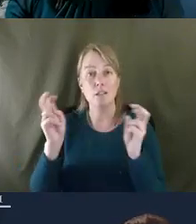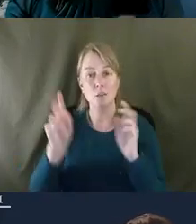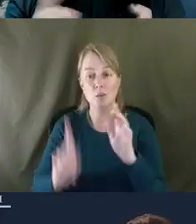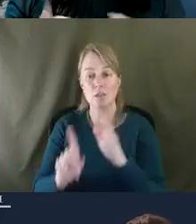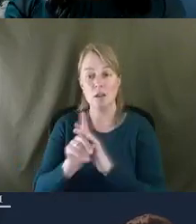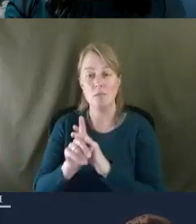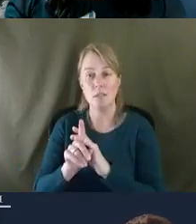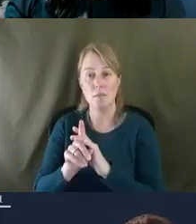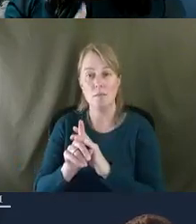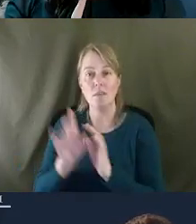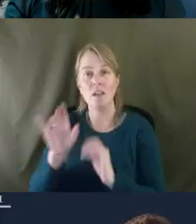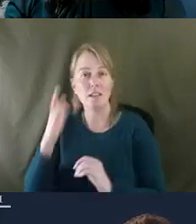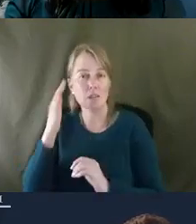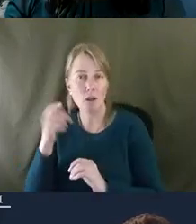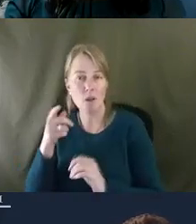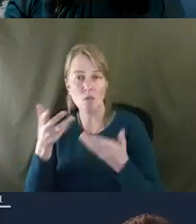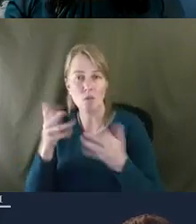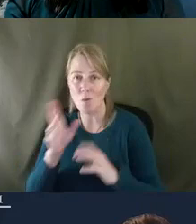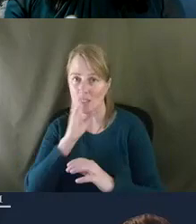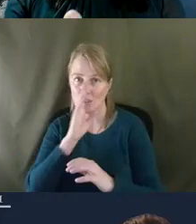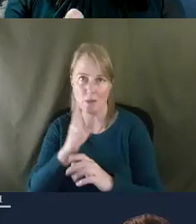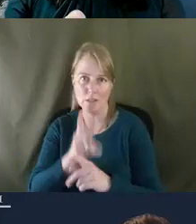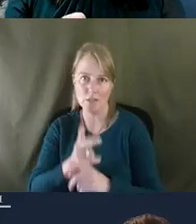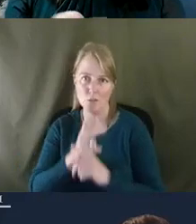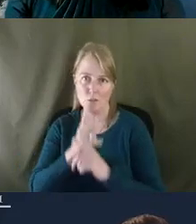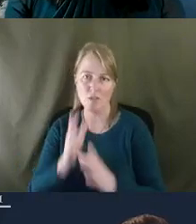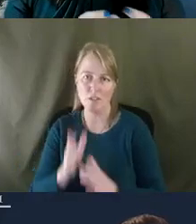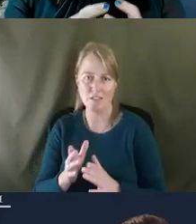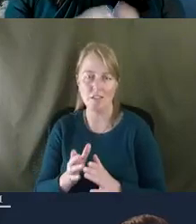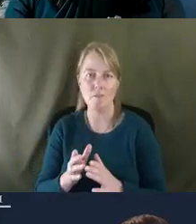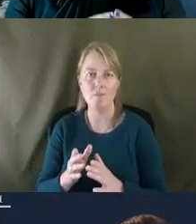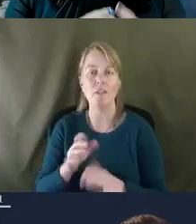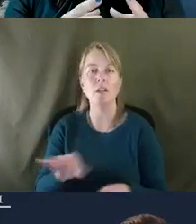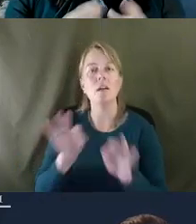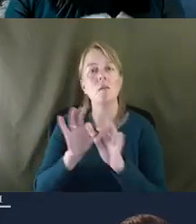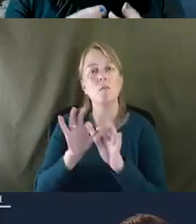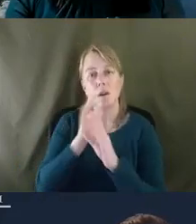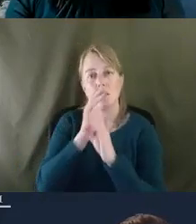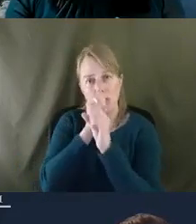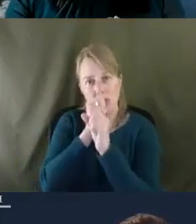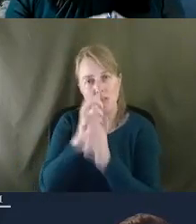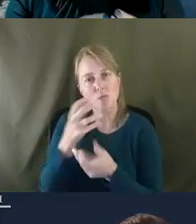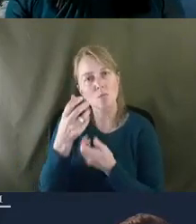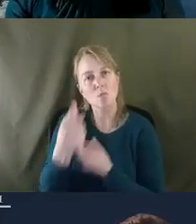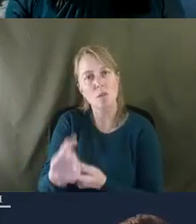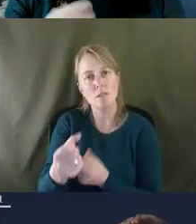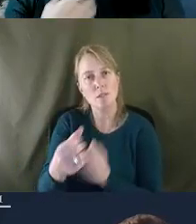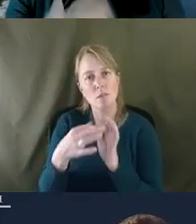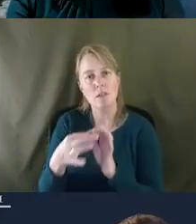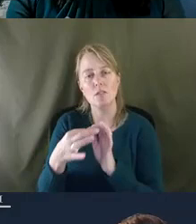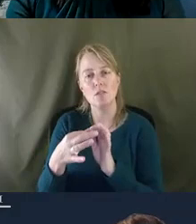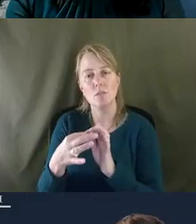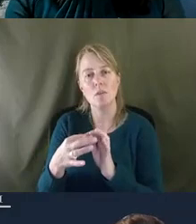between, and this is why you don't want it to be their direct supervisor, you really want that confidential, trusting relationship where a mentee can